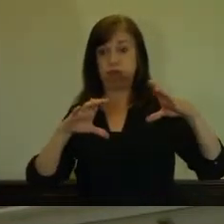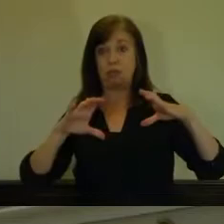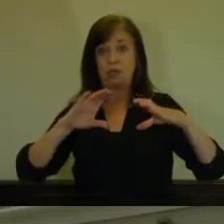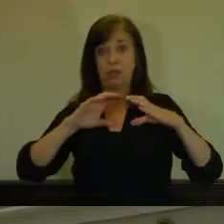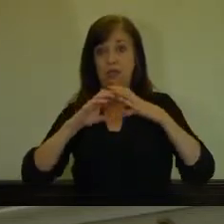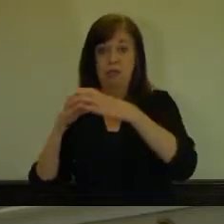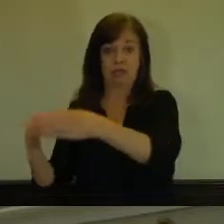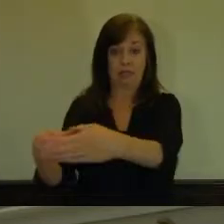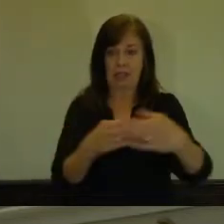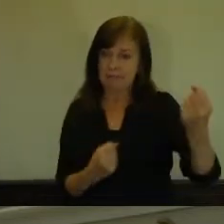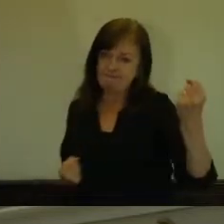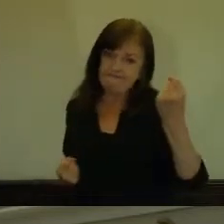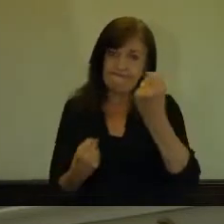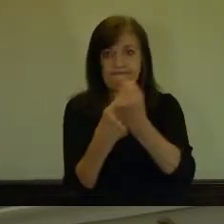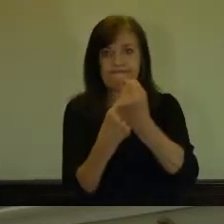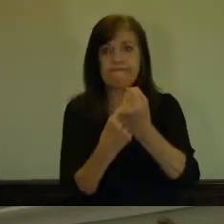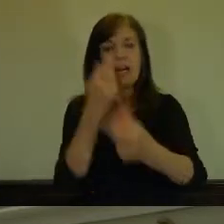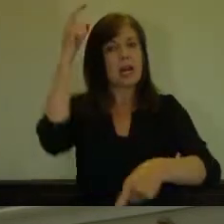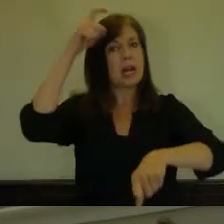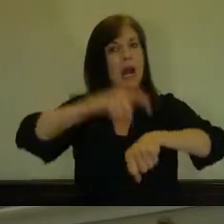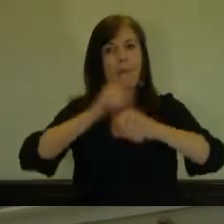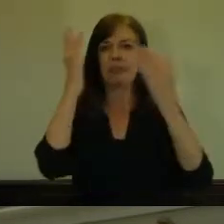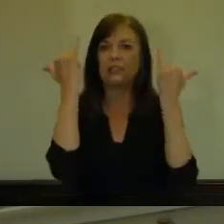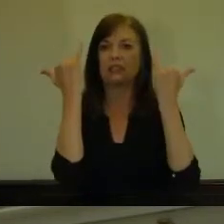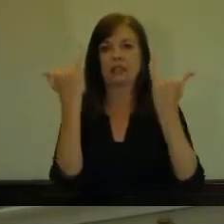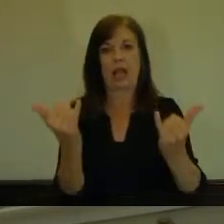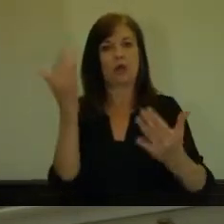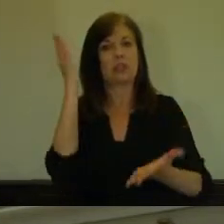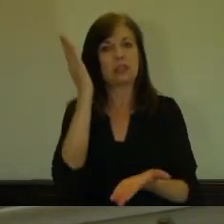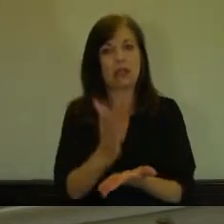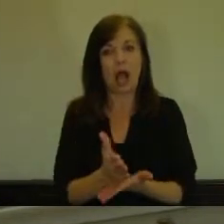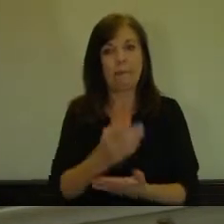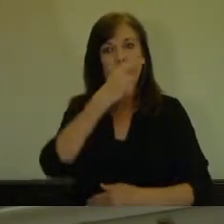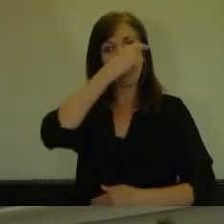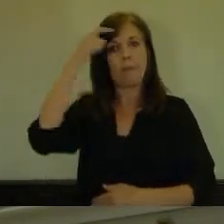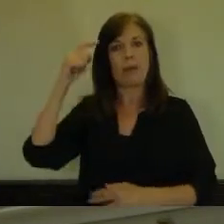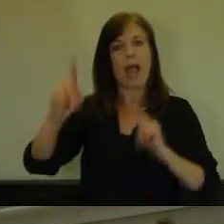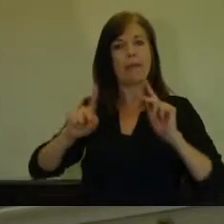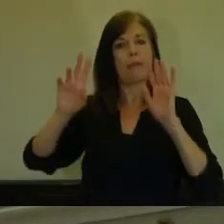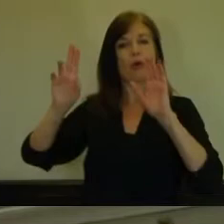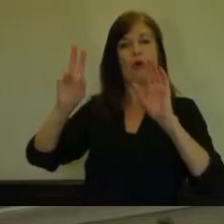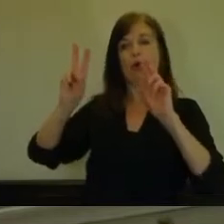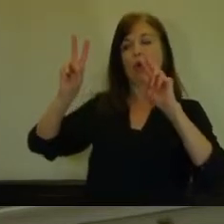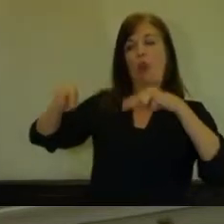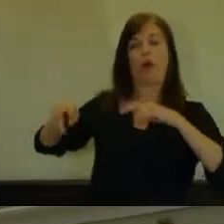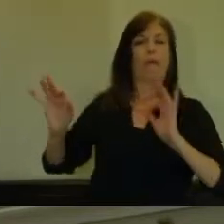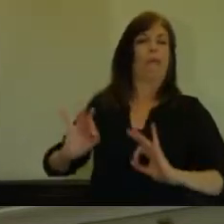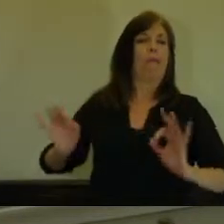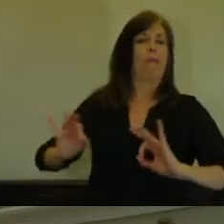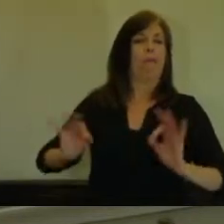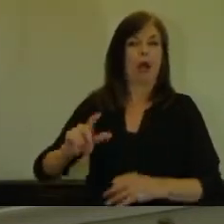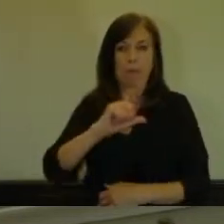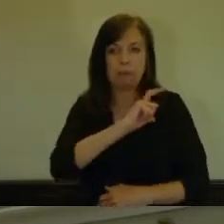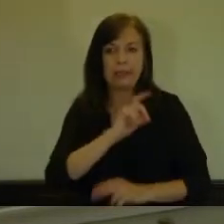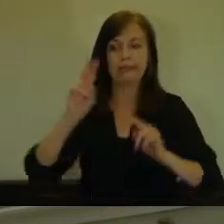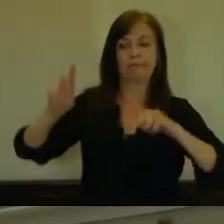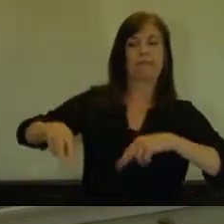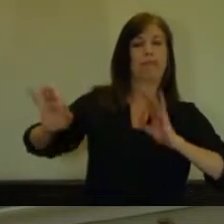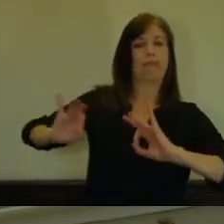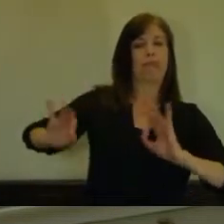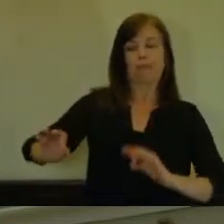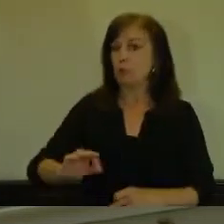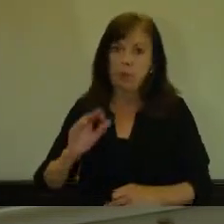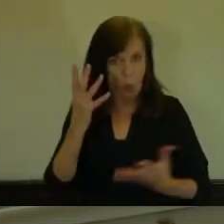systemic and institutional racism that has caused black bodies to be viewed as expendable in policing and black